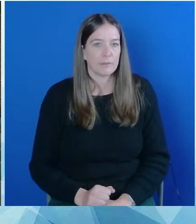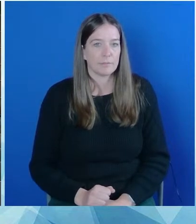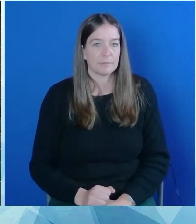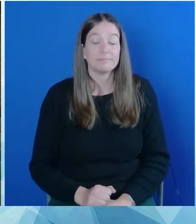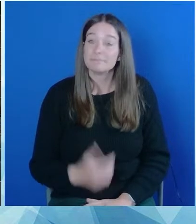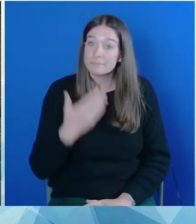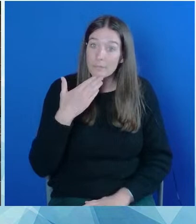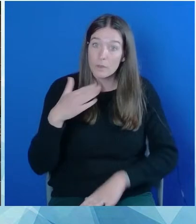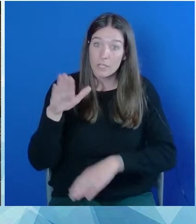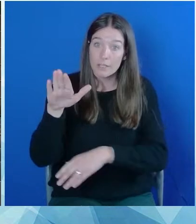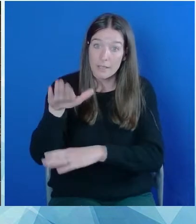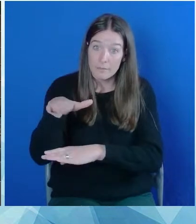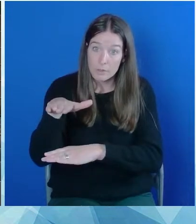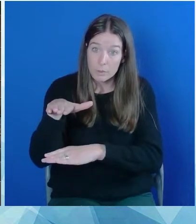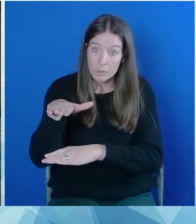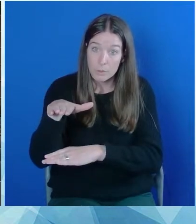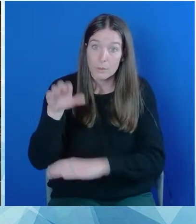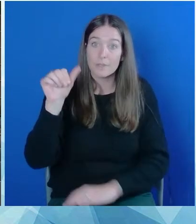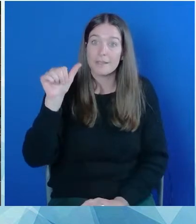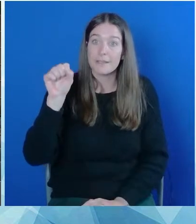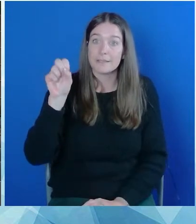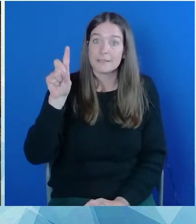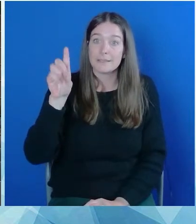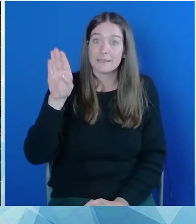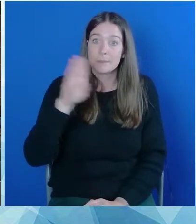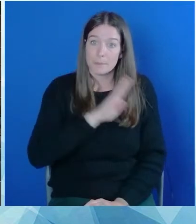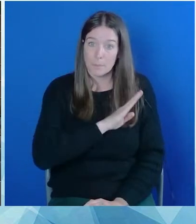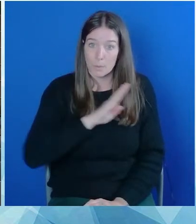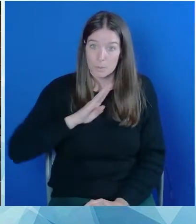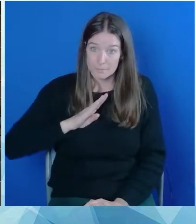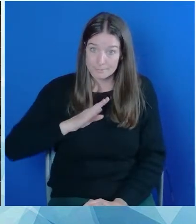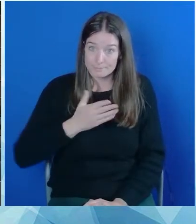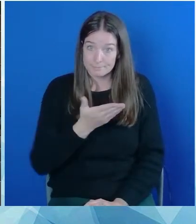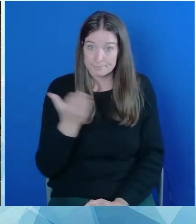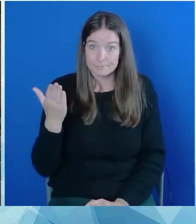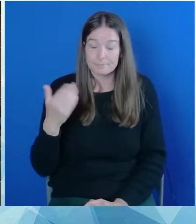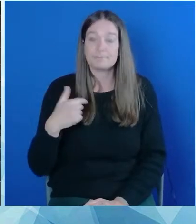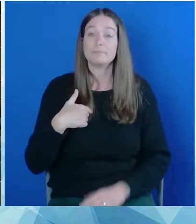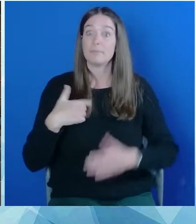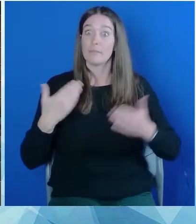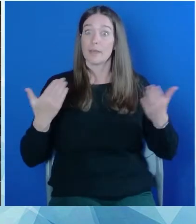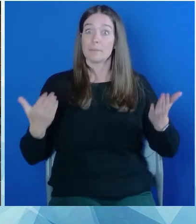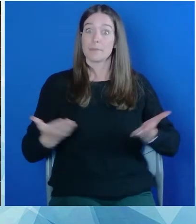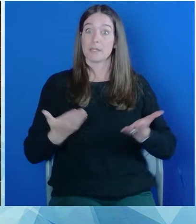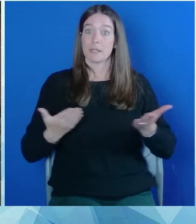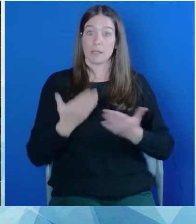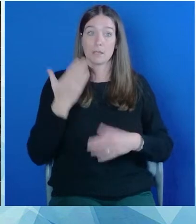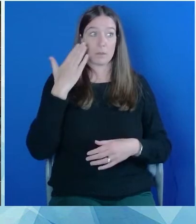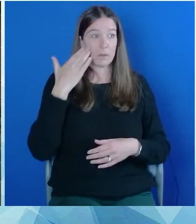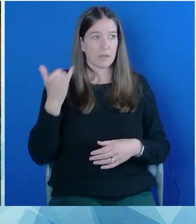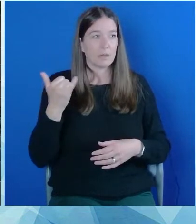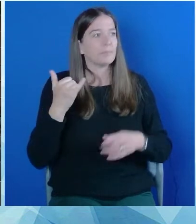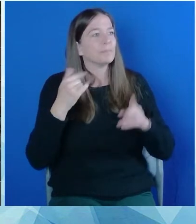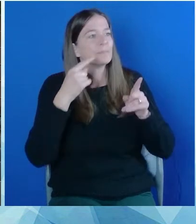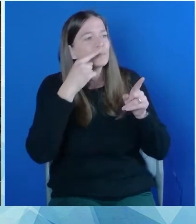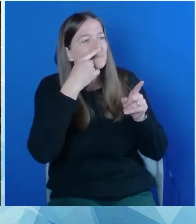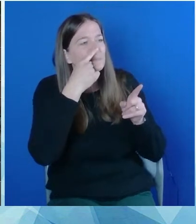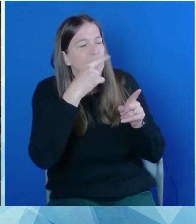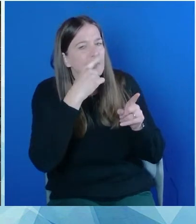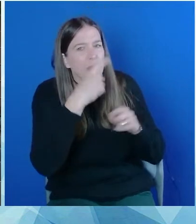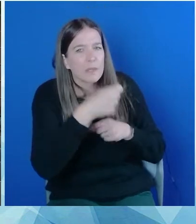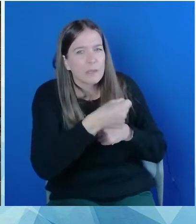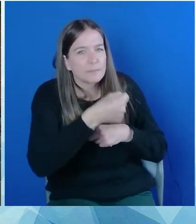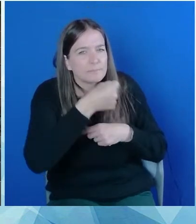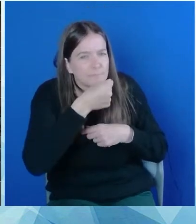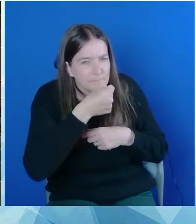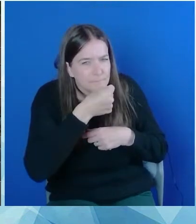Good afternoon, ASDB Board. I stand before you today to share what I see happening. Doris, can you get a little closer to the mic,